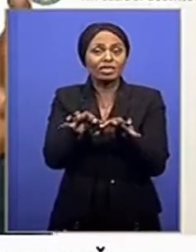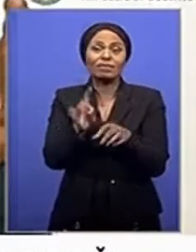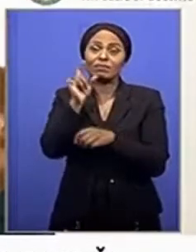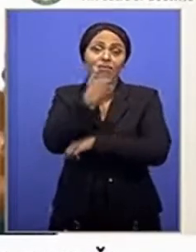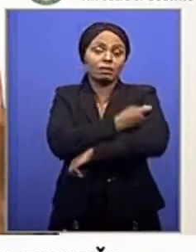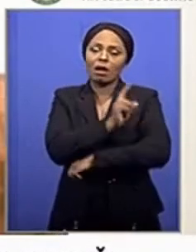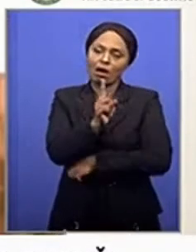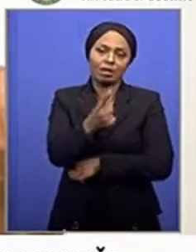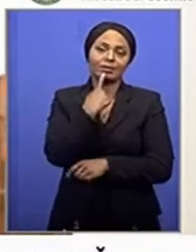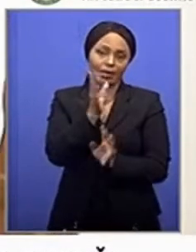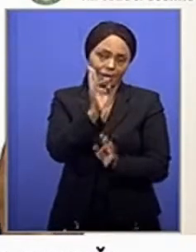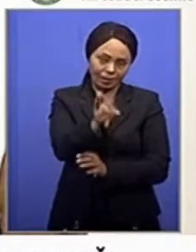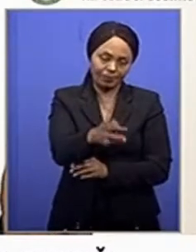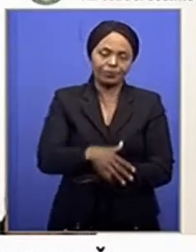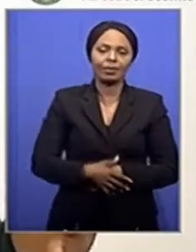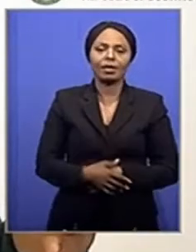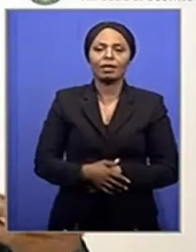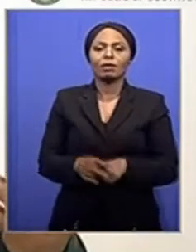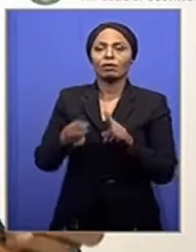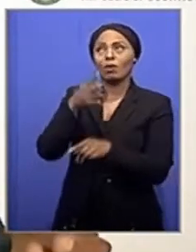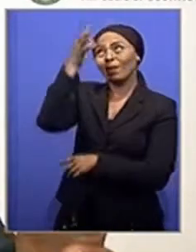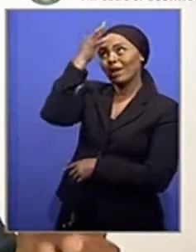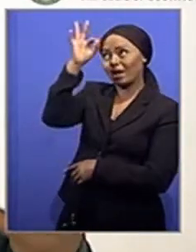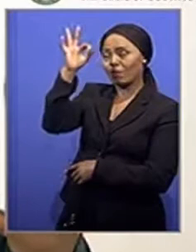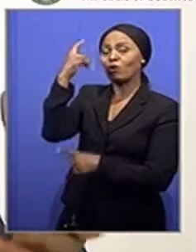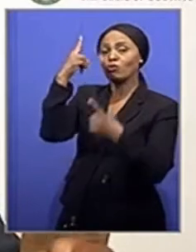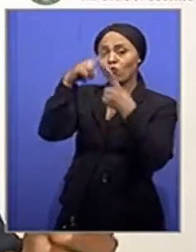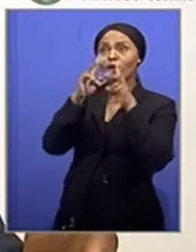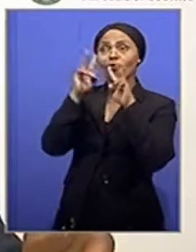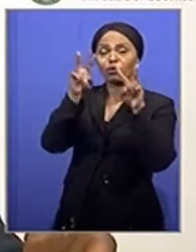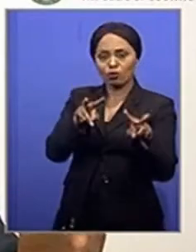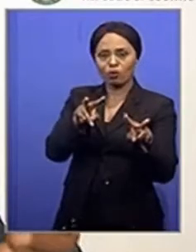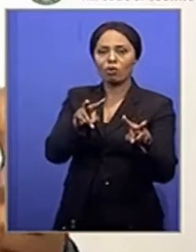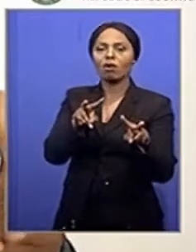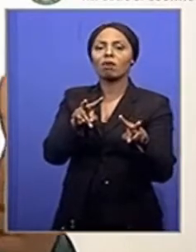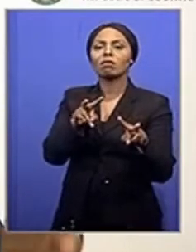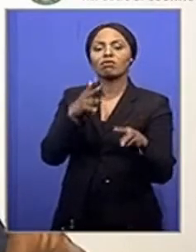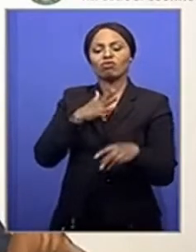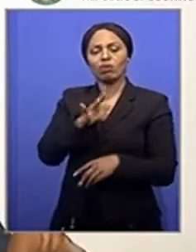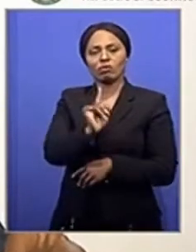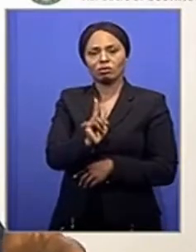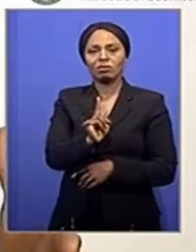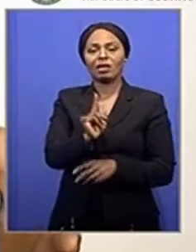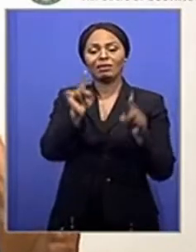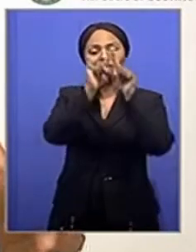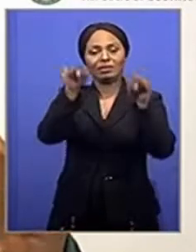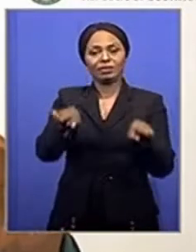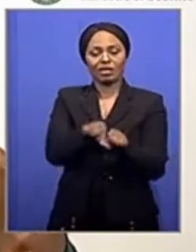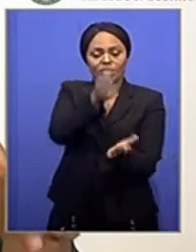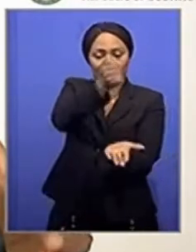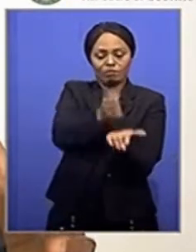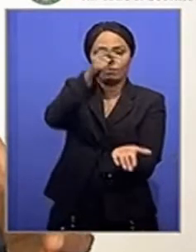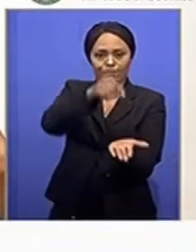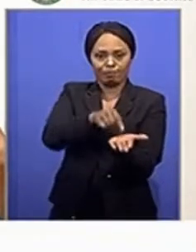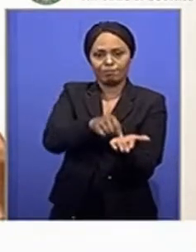a government point of view, we want to make available the certificate and make